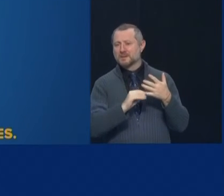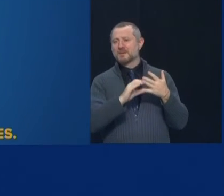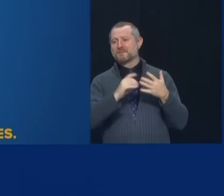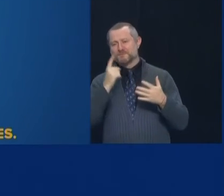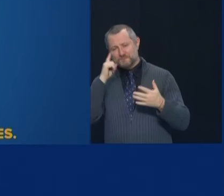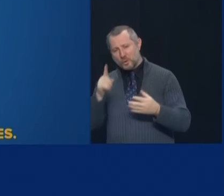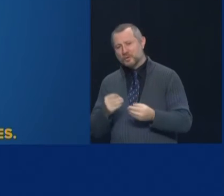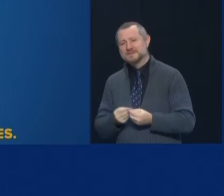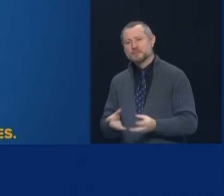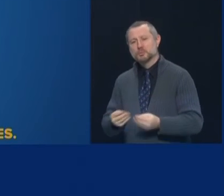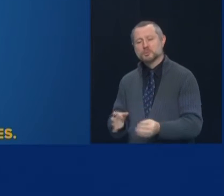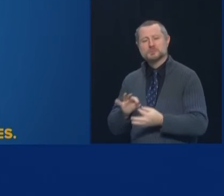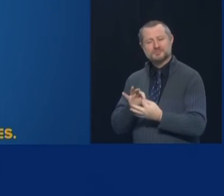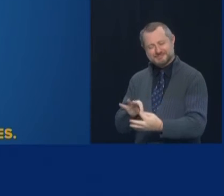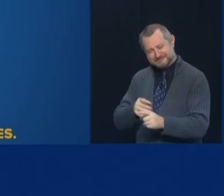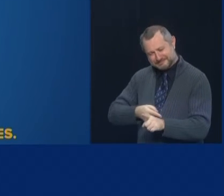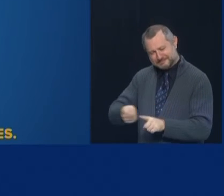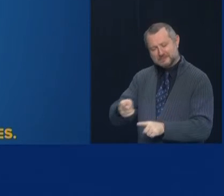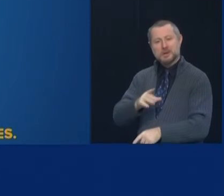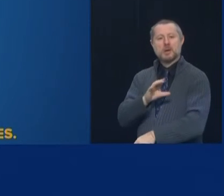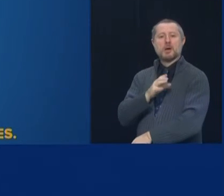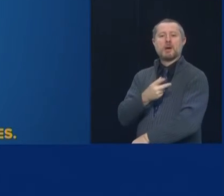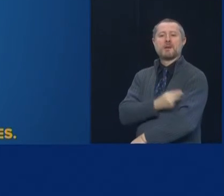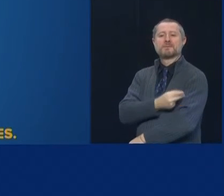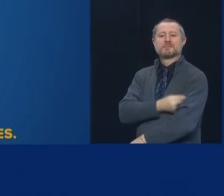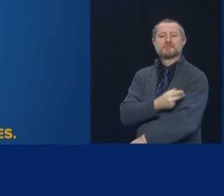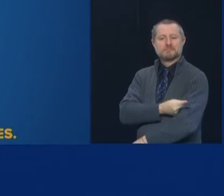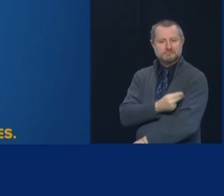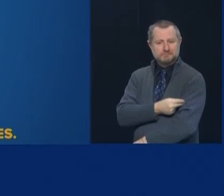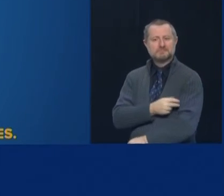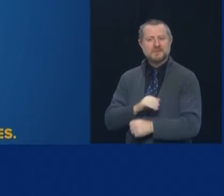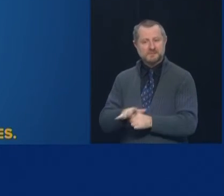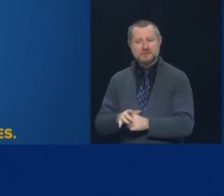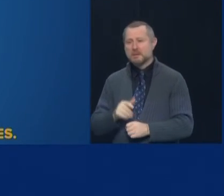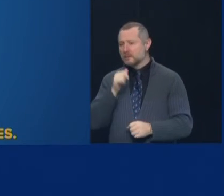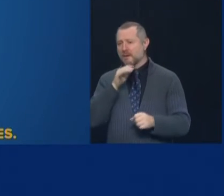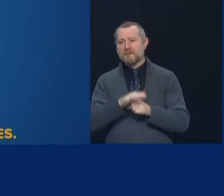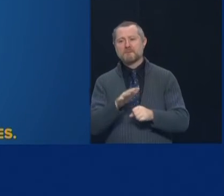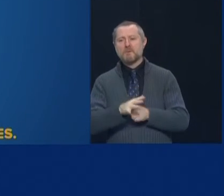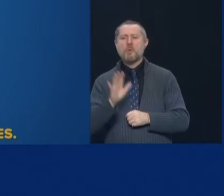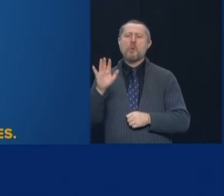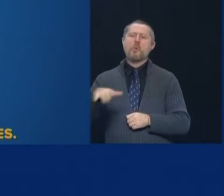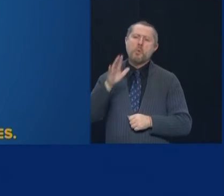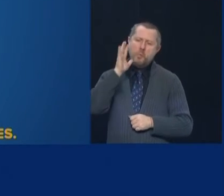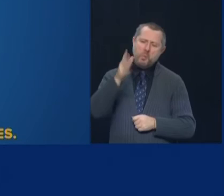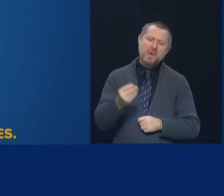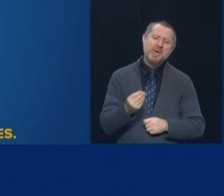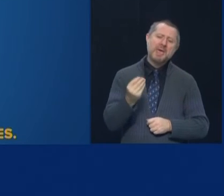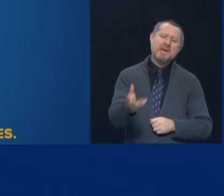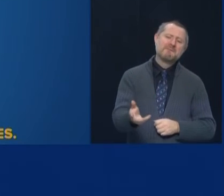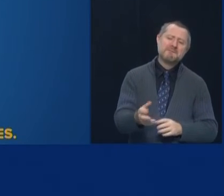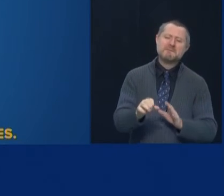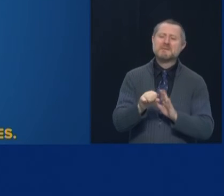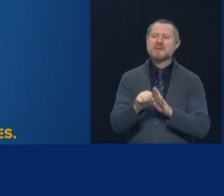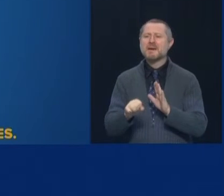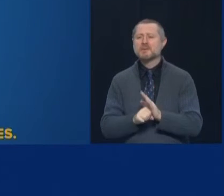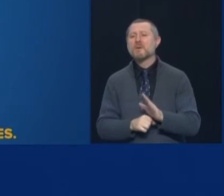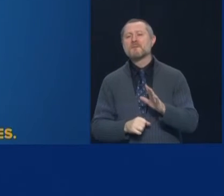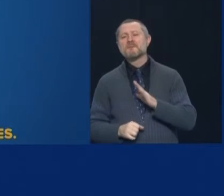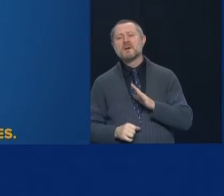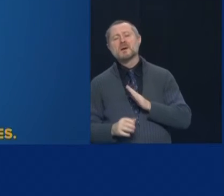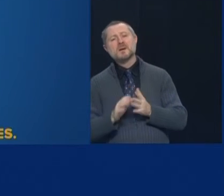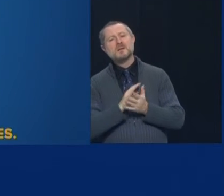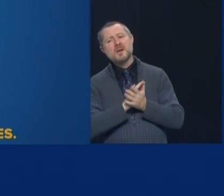to say, we'll deliver them to your state. That's very nice. FedEx